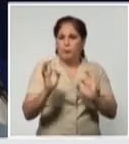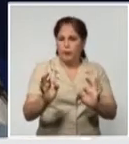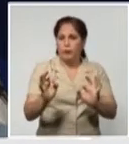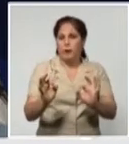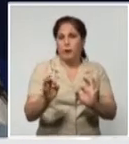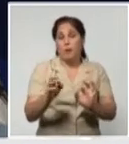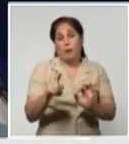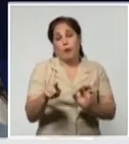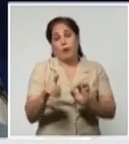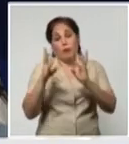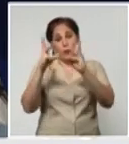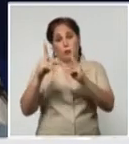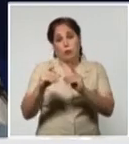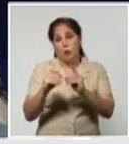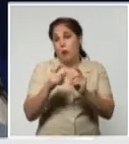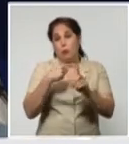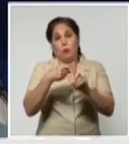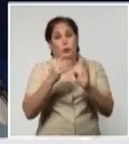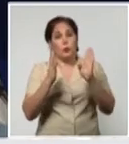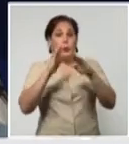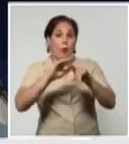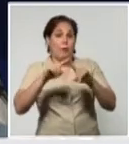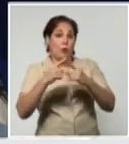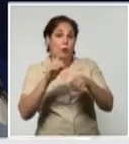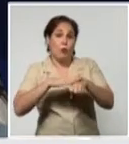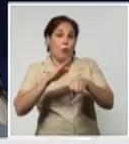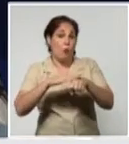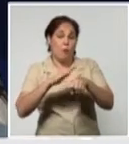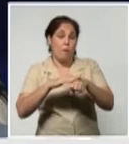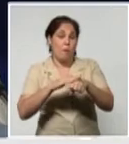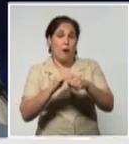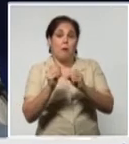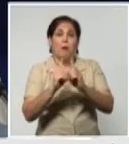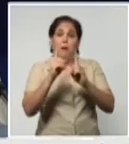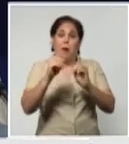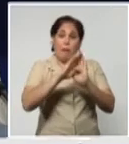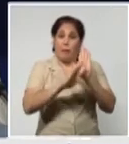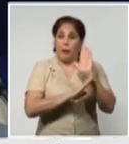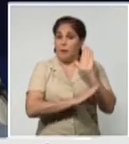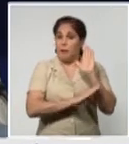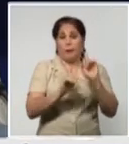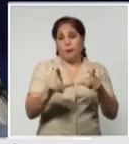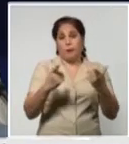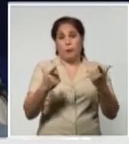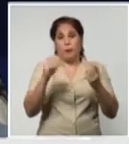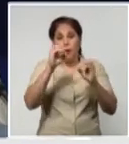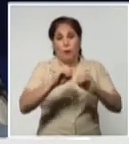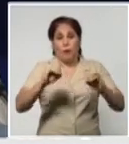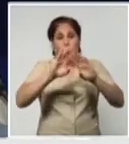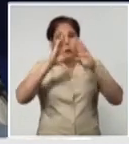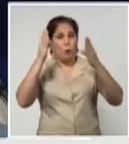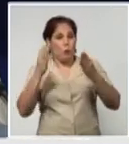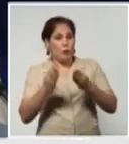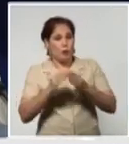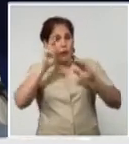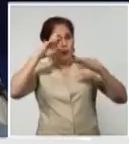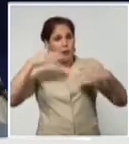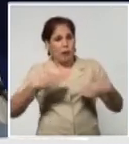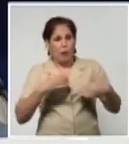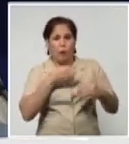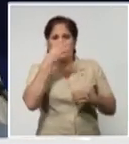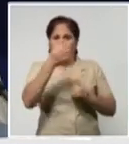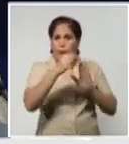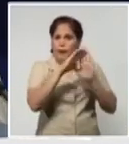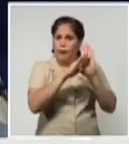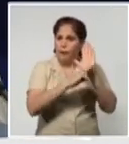which have led to this current situation. The restriction measures